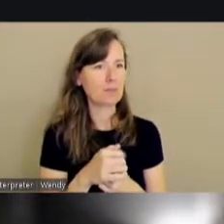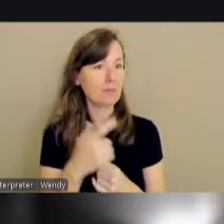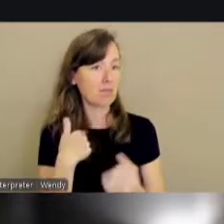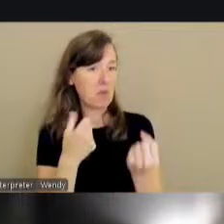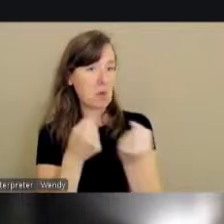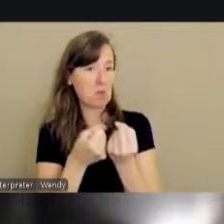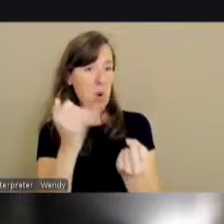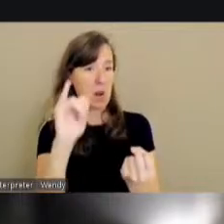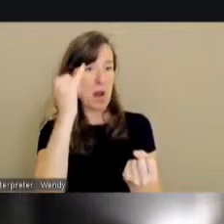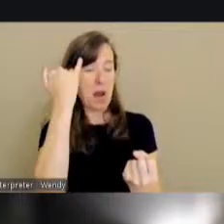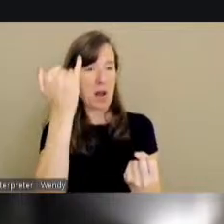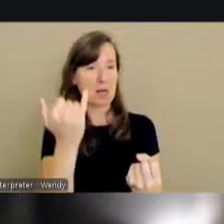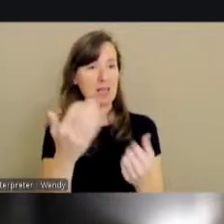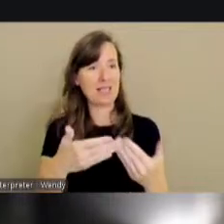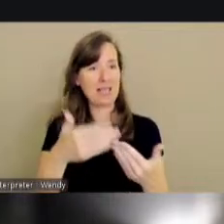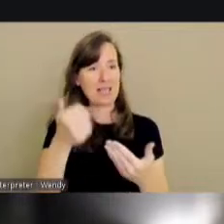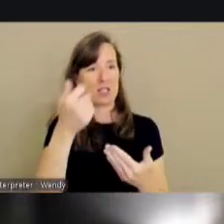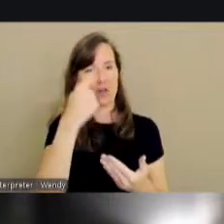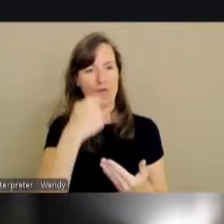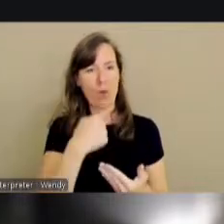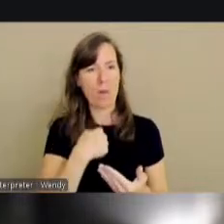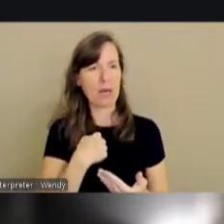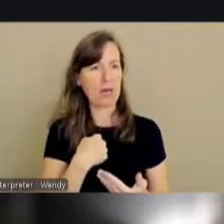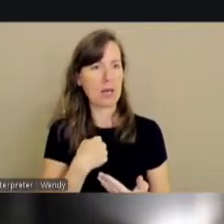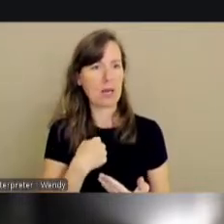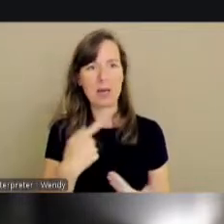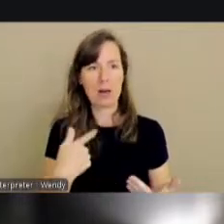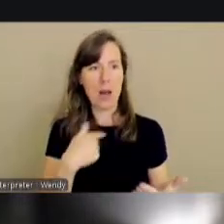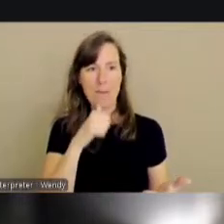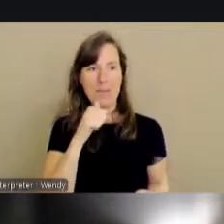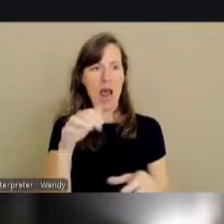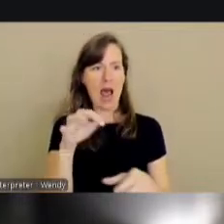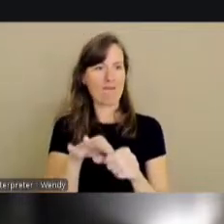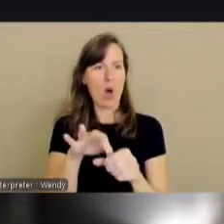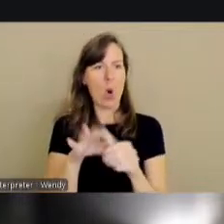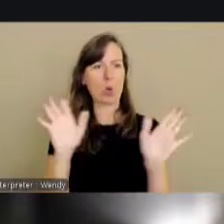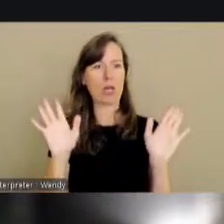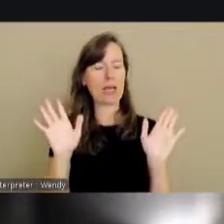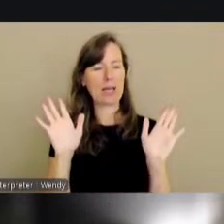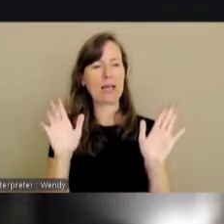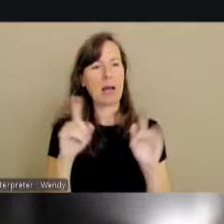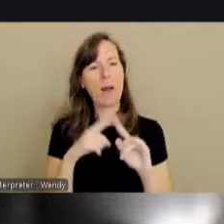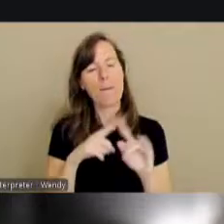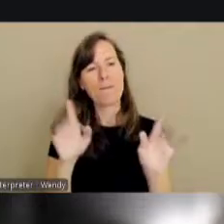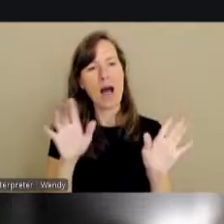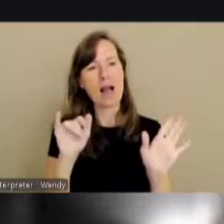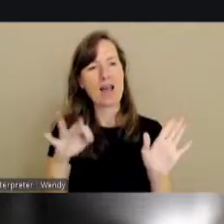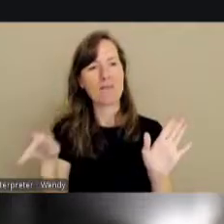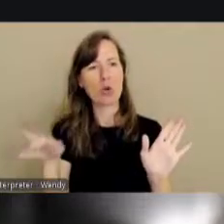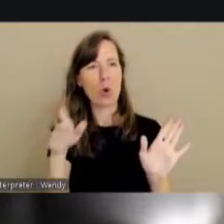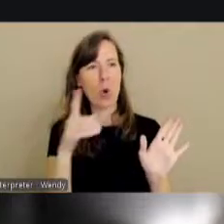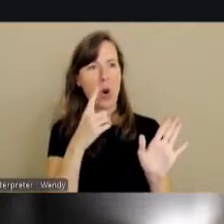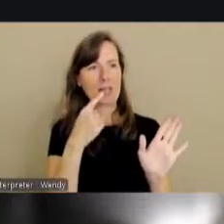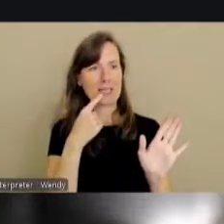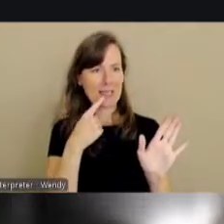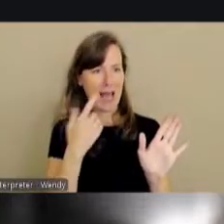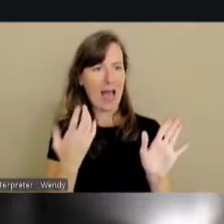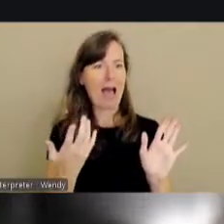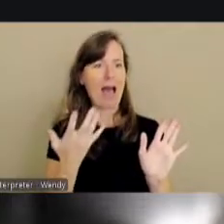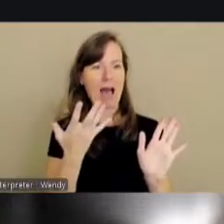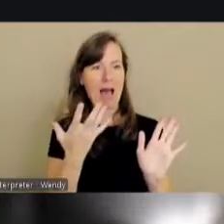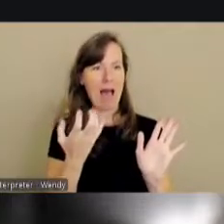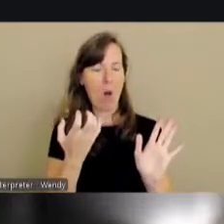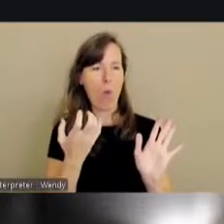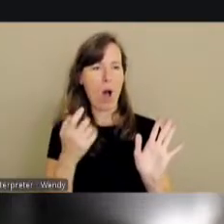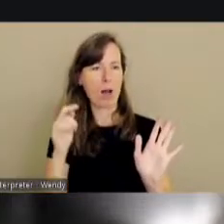that. It's a little easier for me to say because I'm not voting, but I mean, I think if you're going to come to the table and say, hey, I'd like $60.90, I